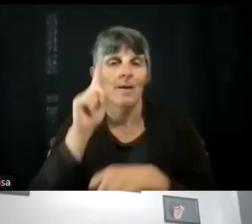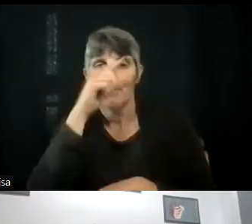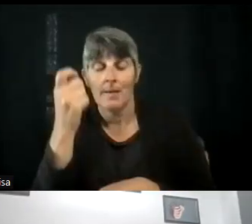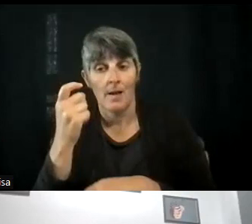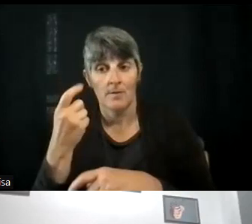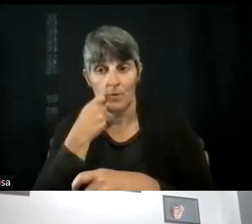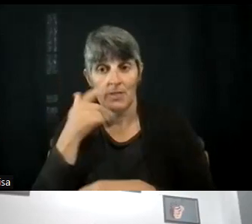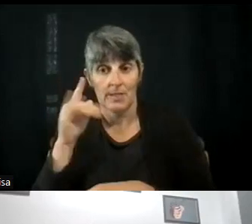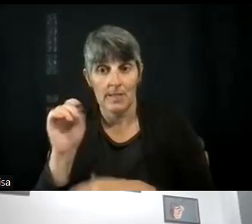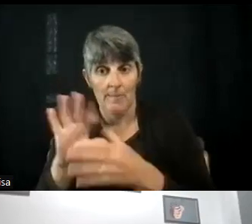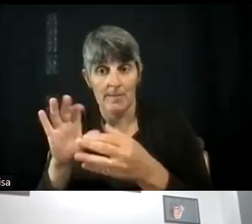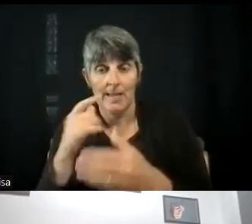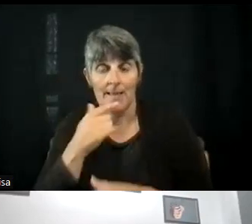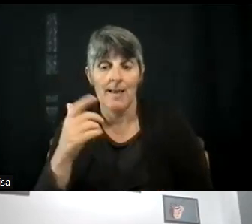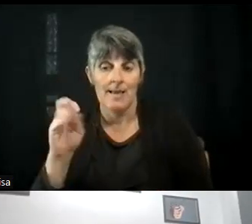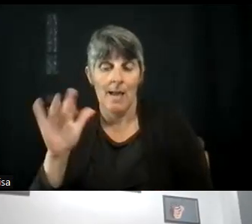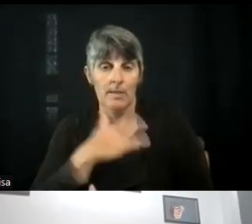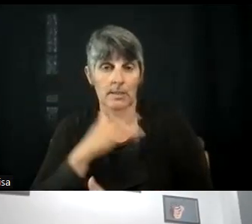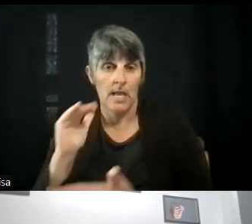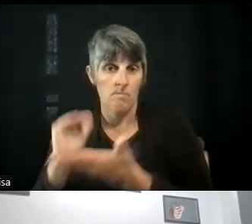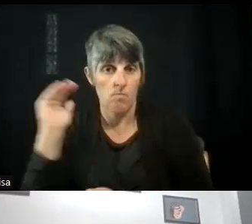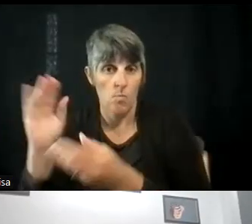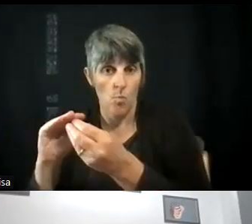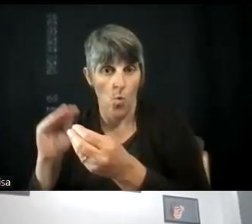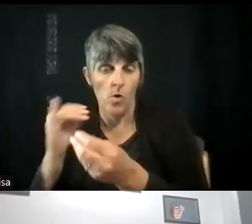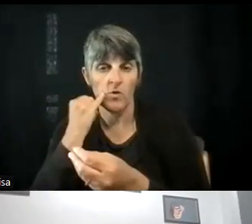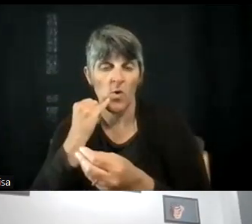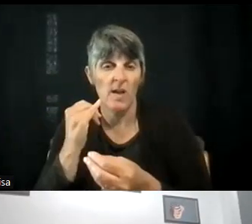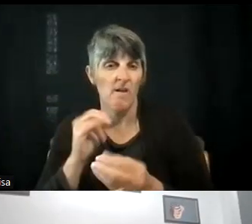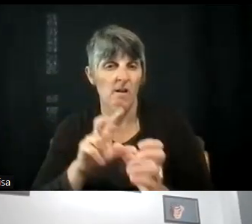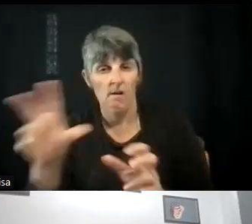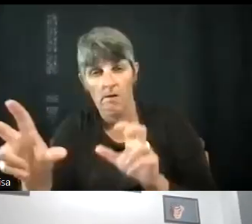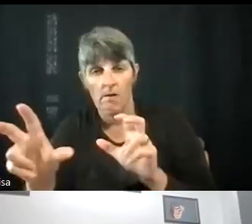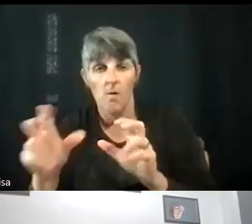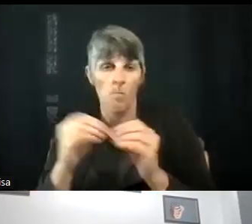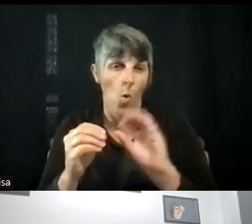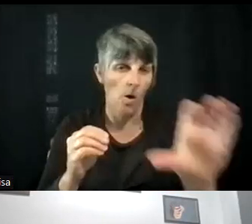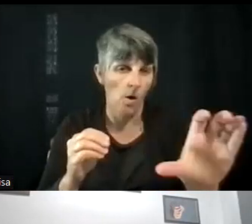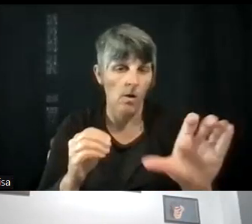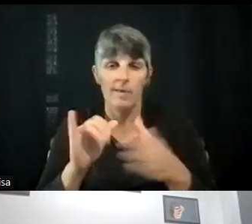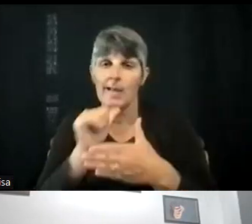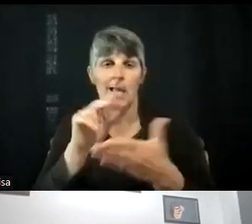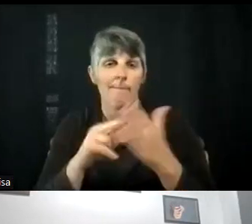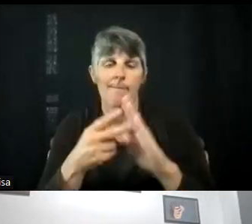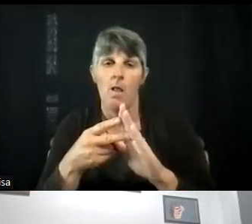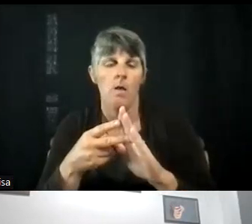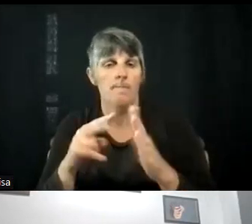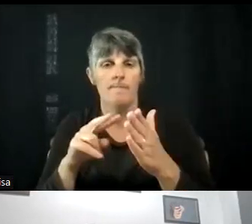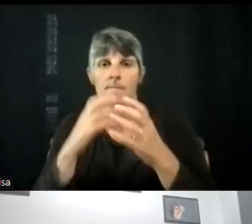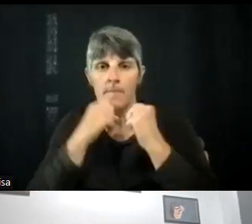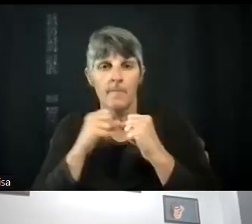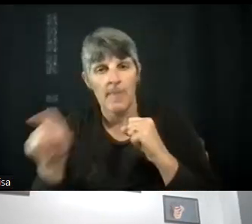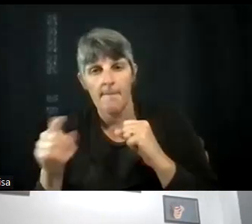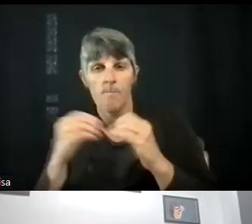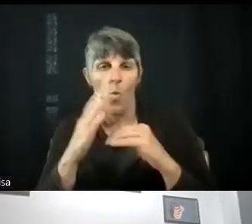Thomas made, that the capital tends to be more expensive. So if we give more to one or the other, that's not meant to be a message that we value one more